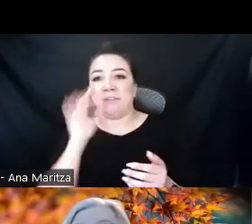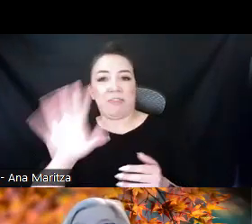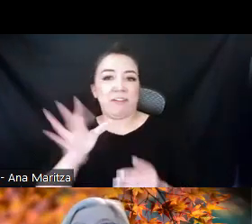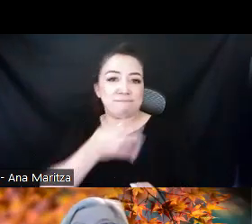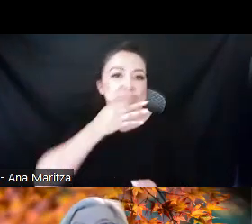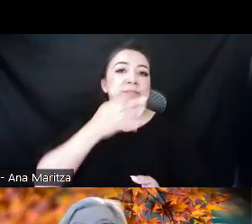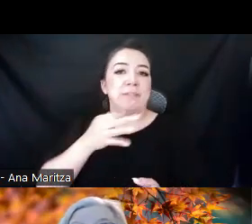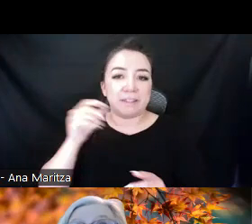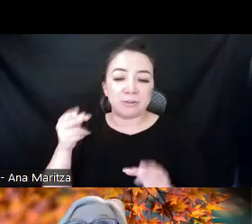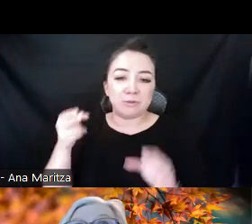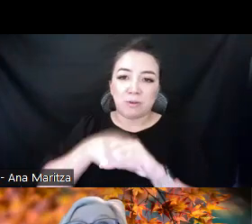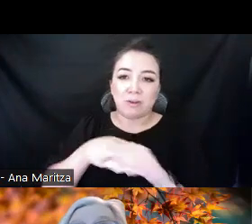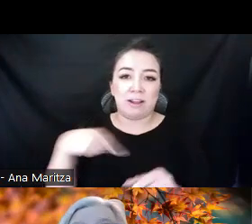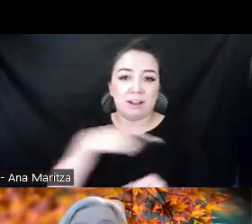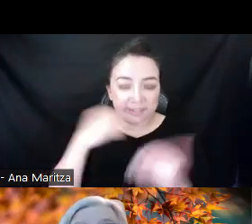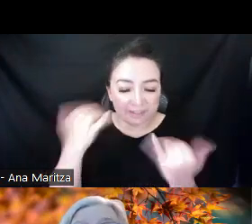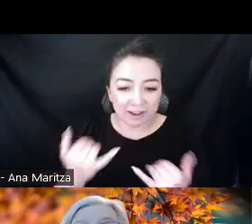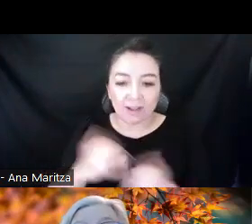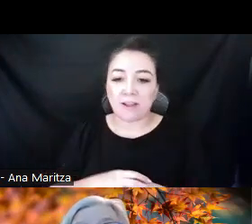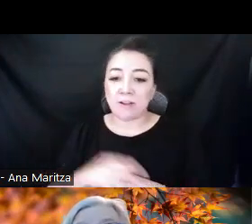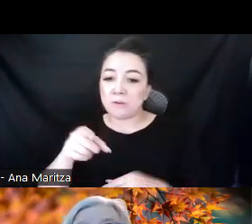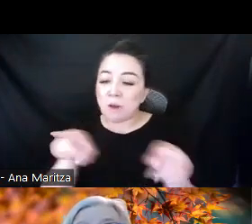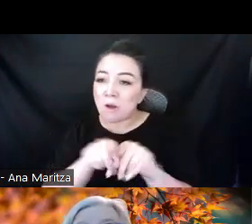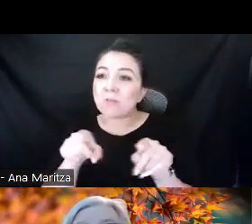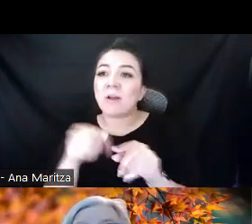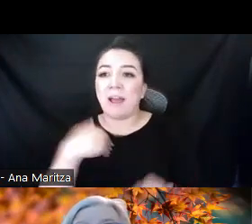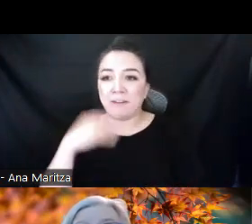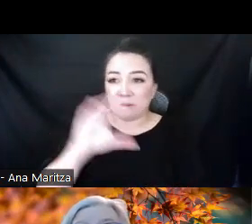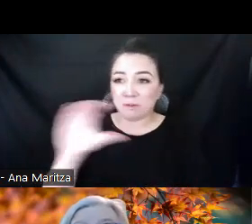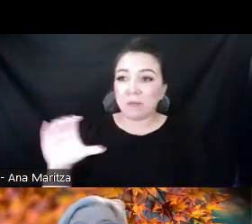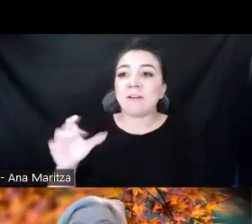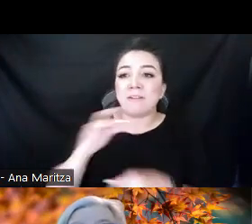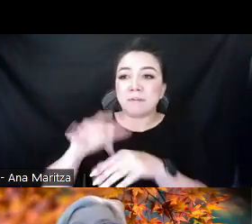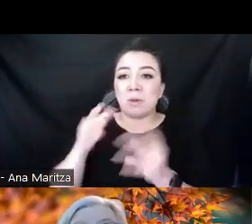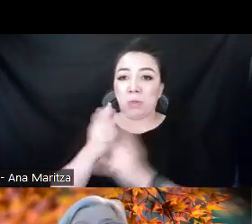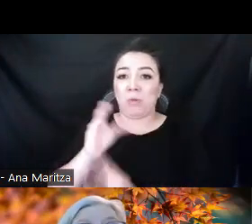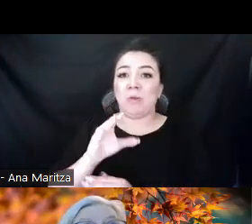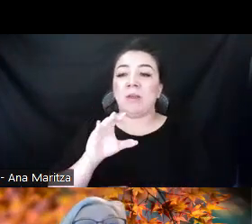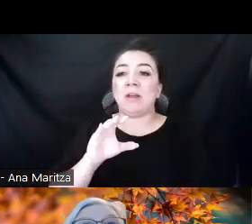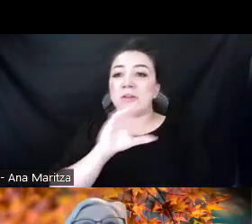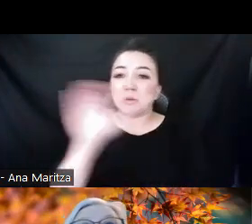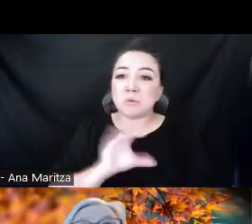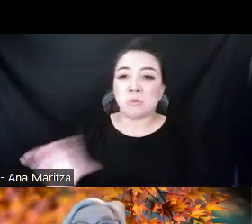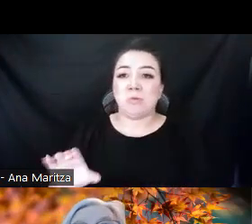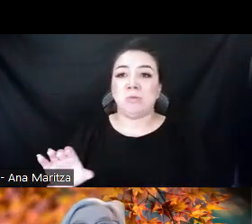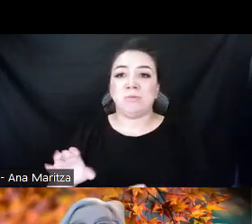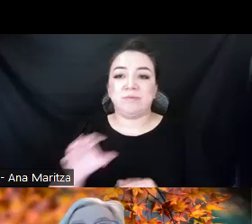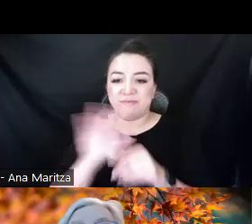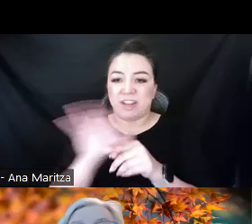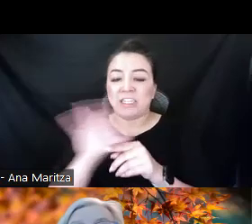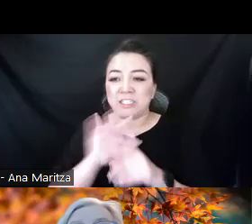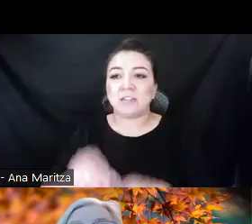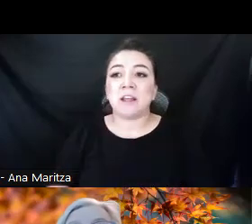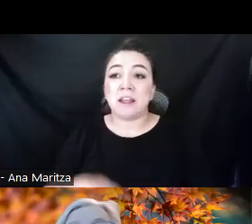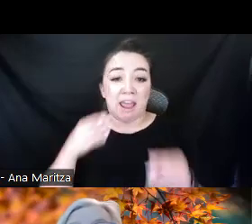expertise in joining us today. You also have closed captioning available through the Zoom webinar functions. And after